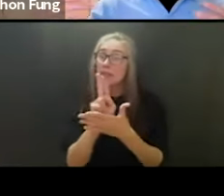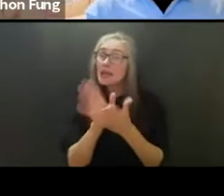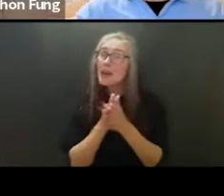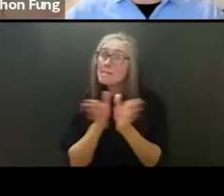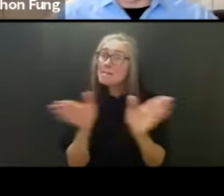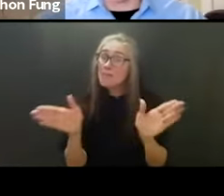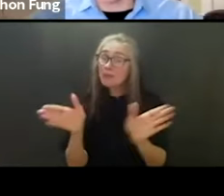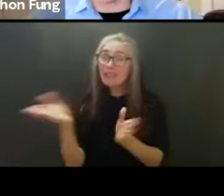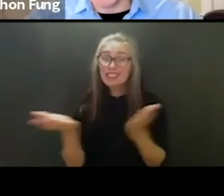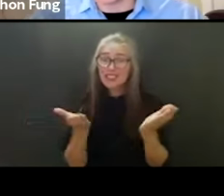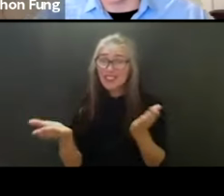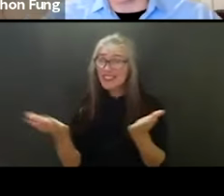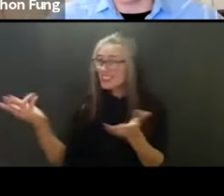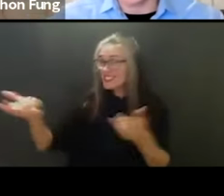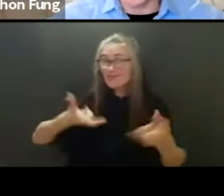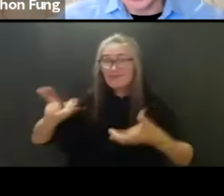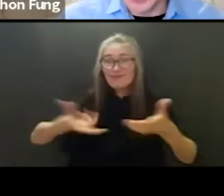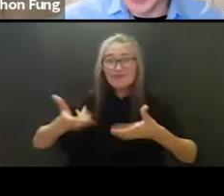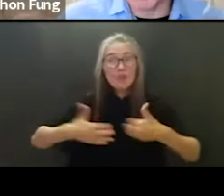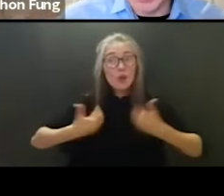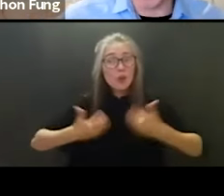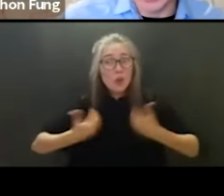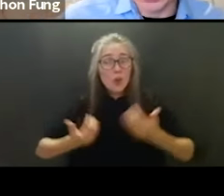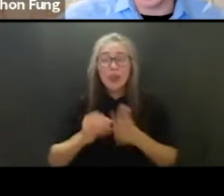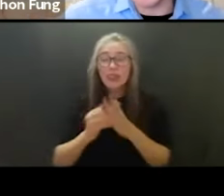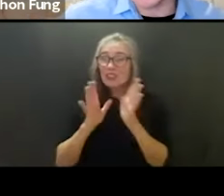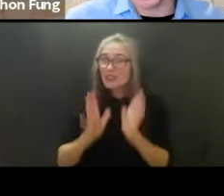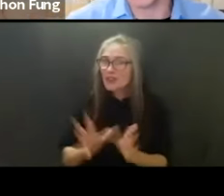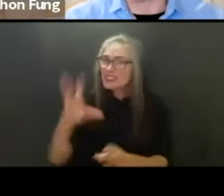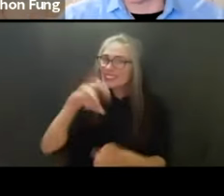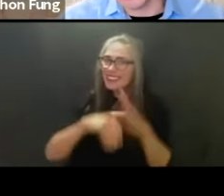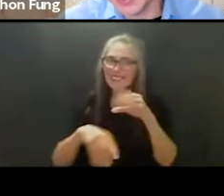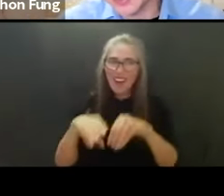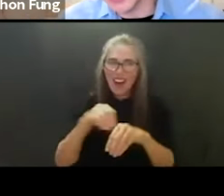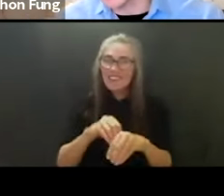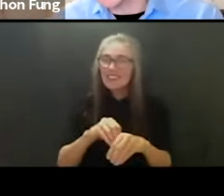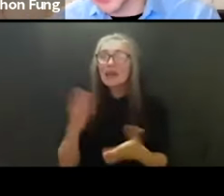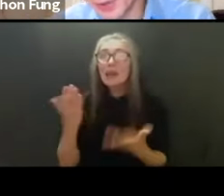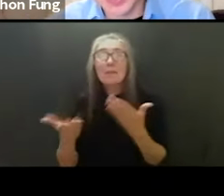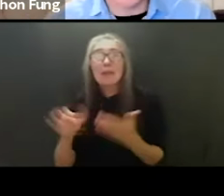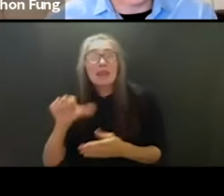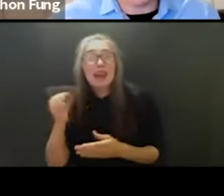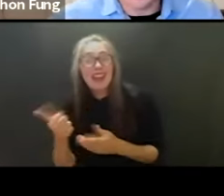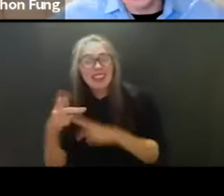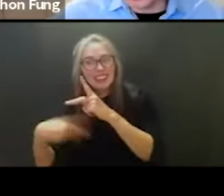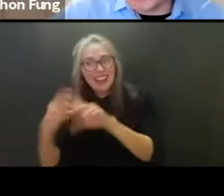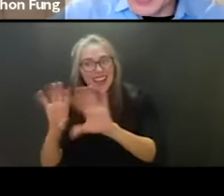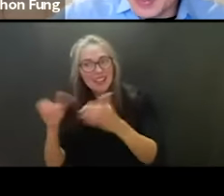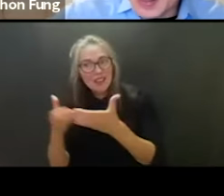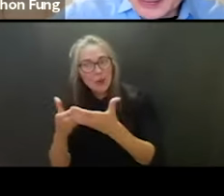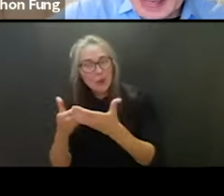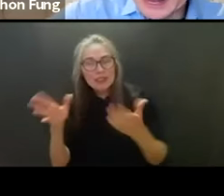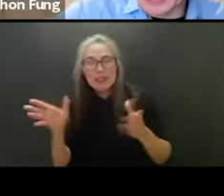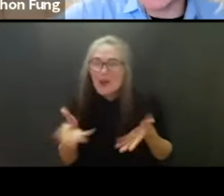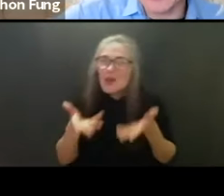you'd have all of these young people doing public service and people and groups out community organizations other kinds of groups would